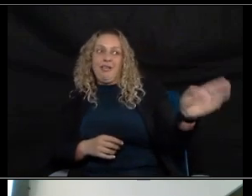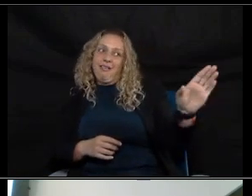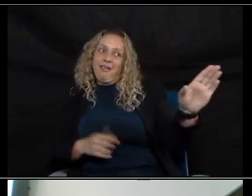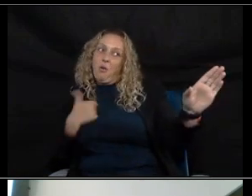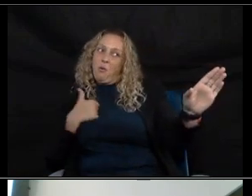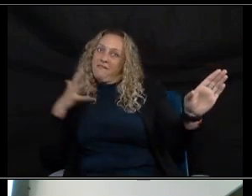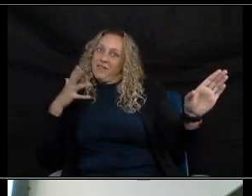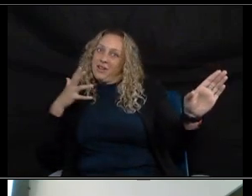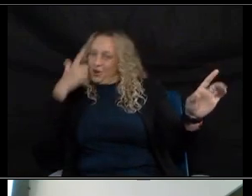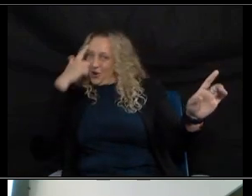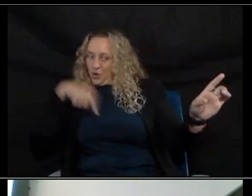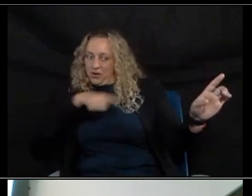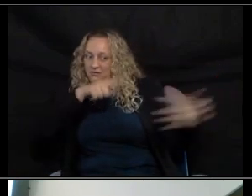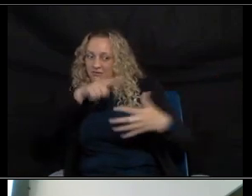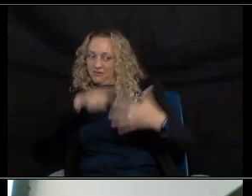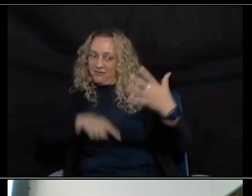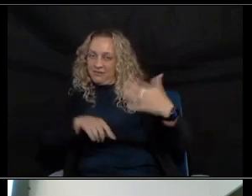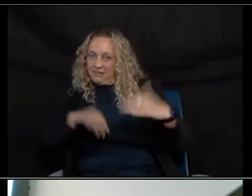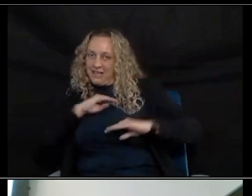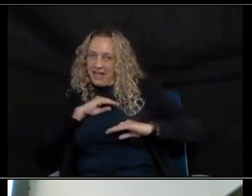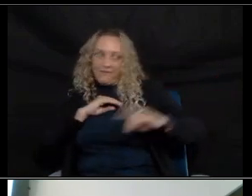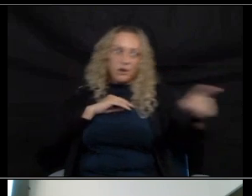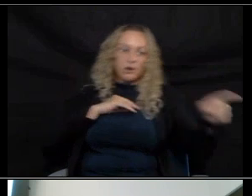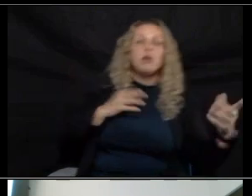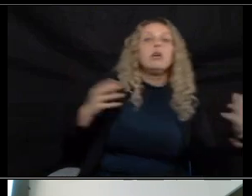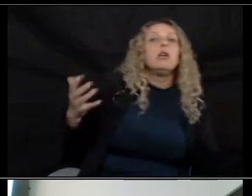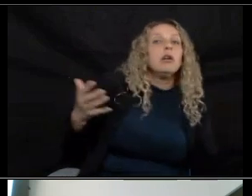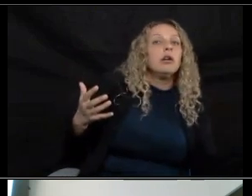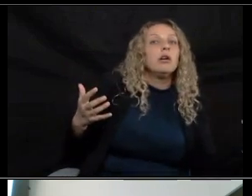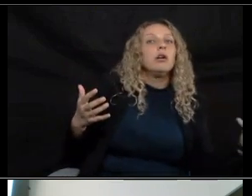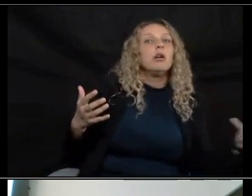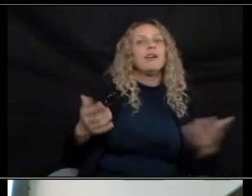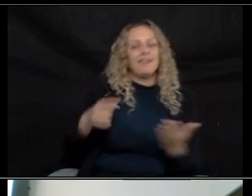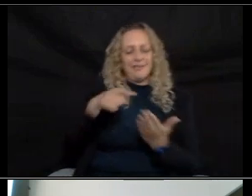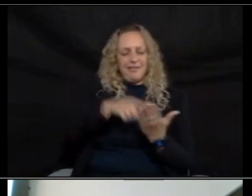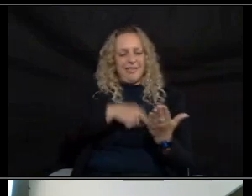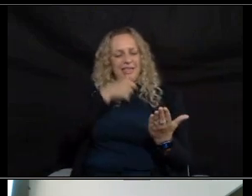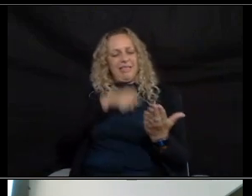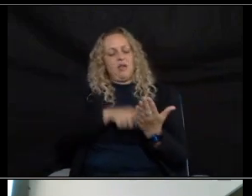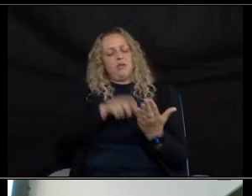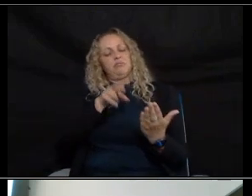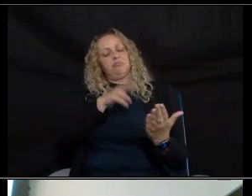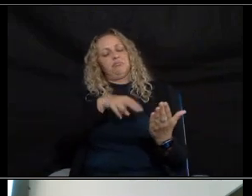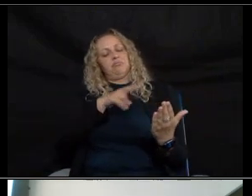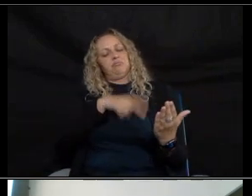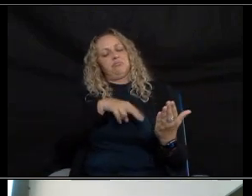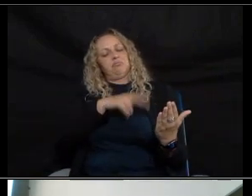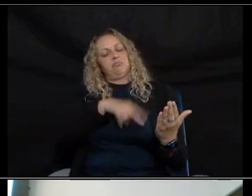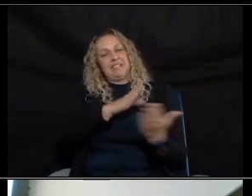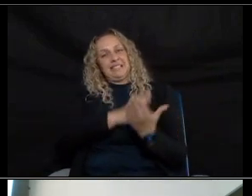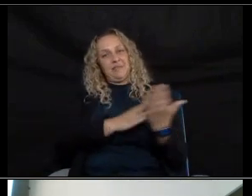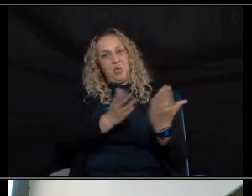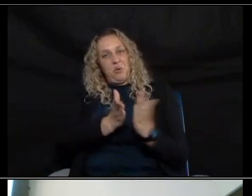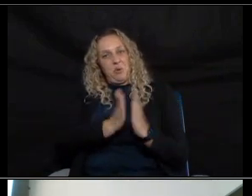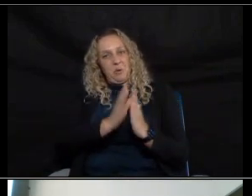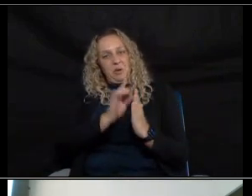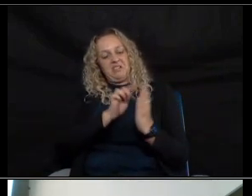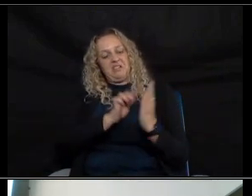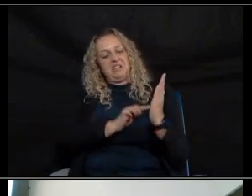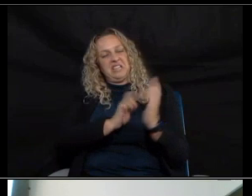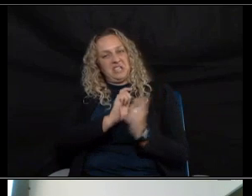the contract. I don't, in perusing the letter that was submitted and some of the requests and some of